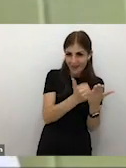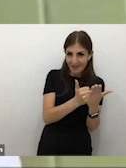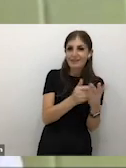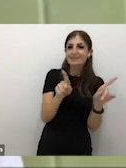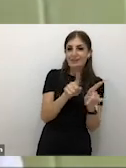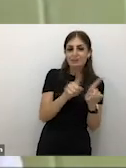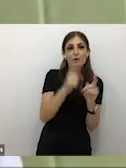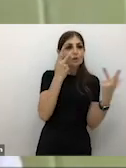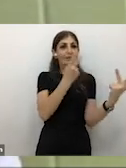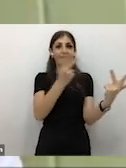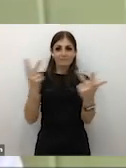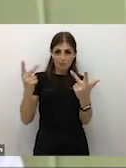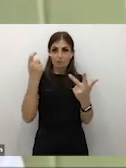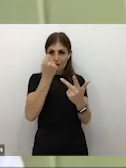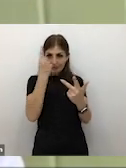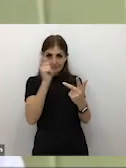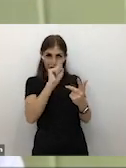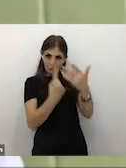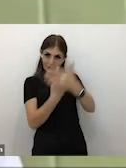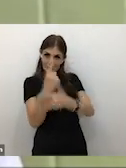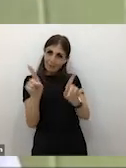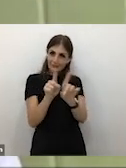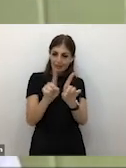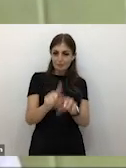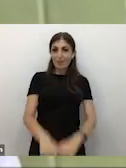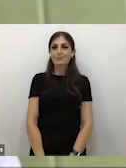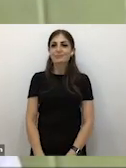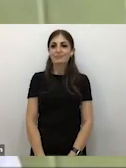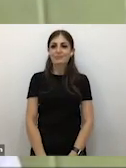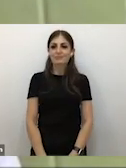so that you can have a different way of understanding what the program experience might be like.